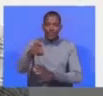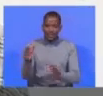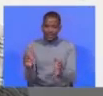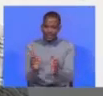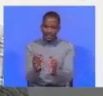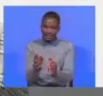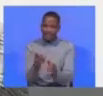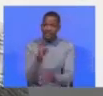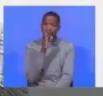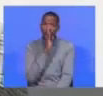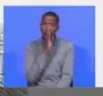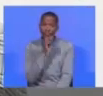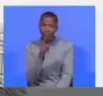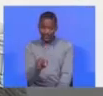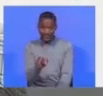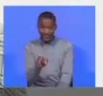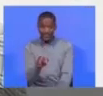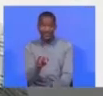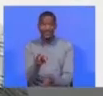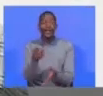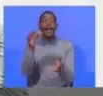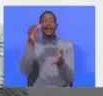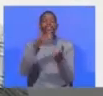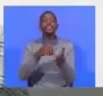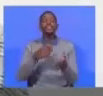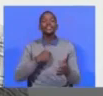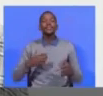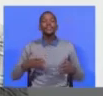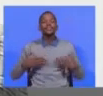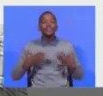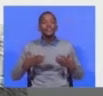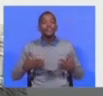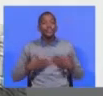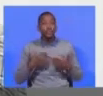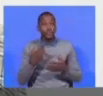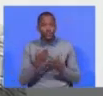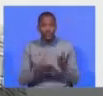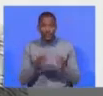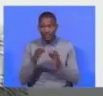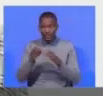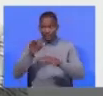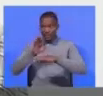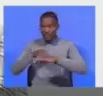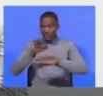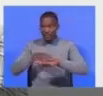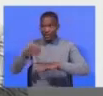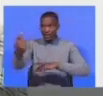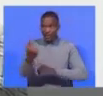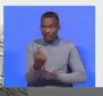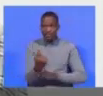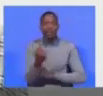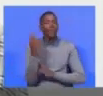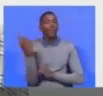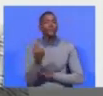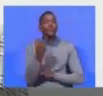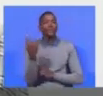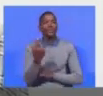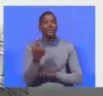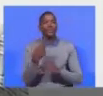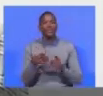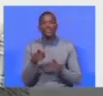ntsha e se se ntumedisang ke gore ga re ba bitsa ba tla mme bana bona